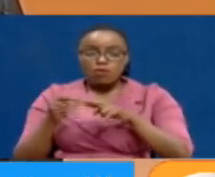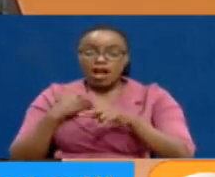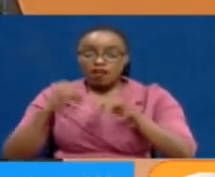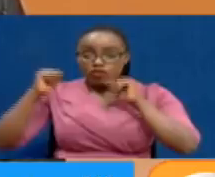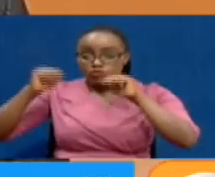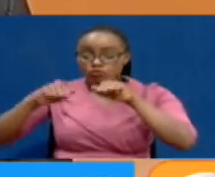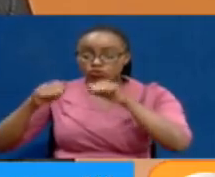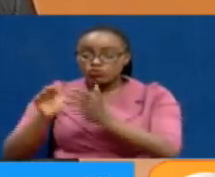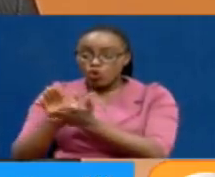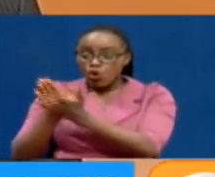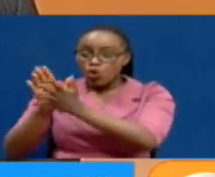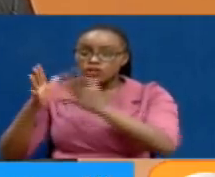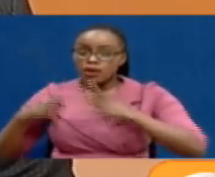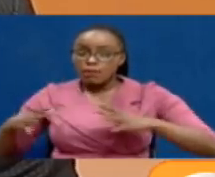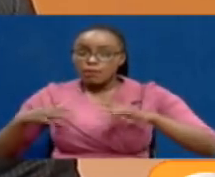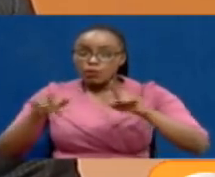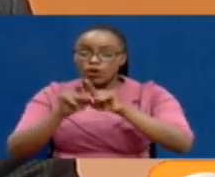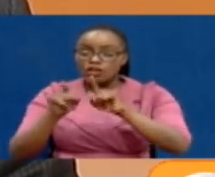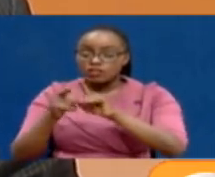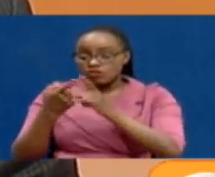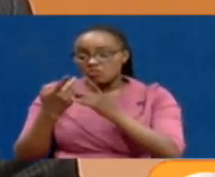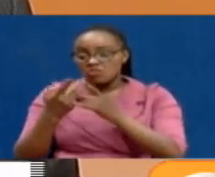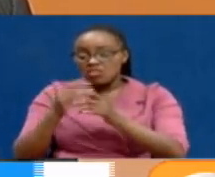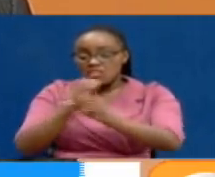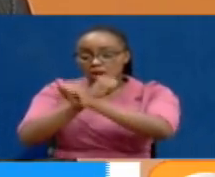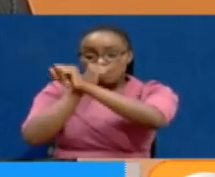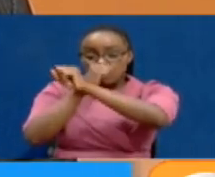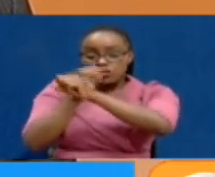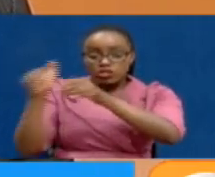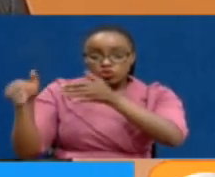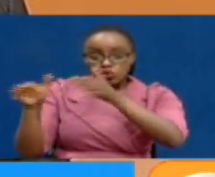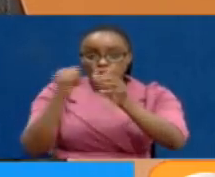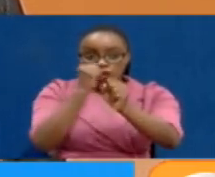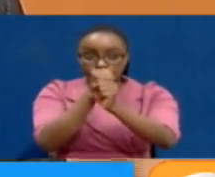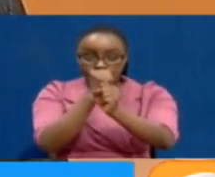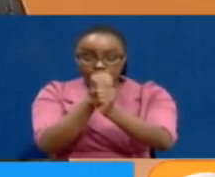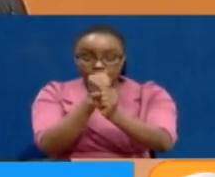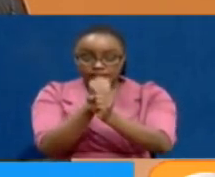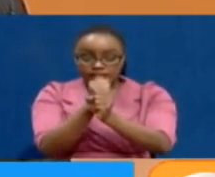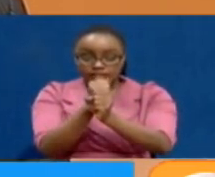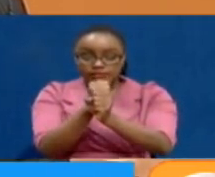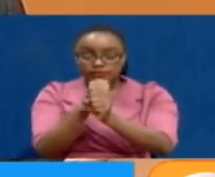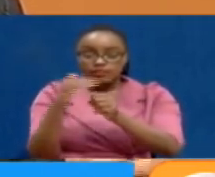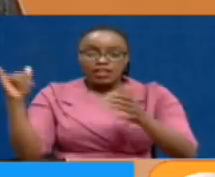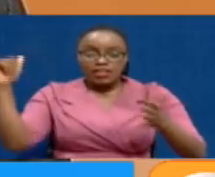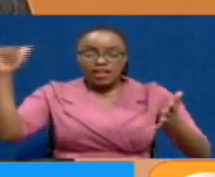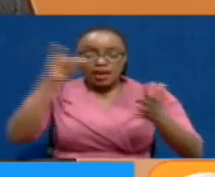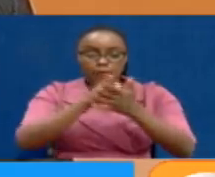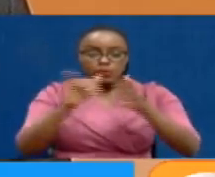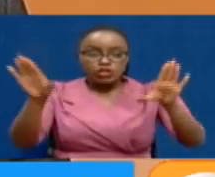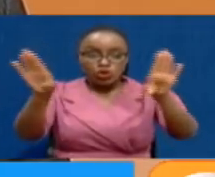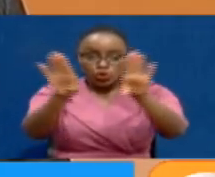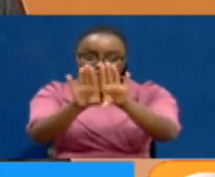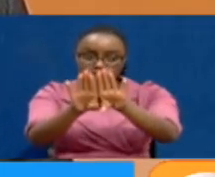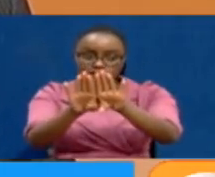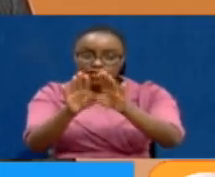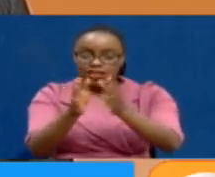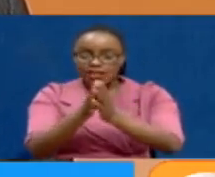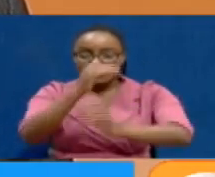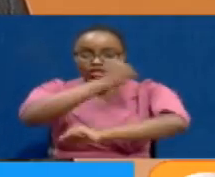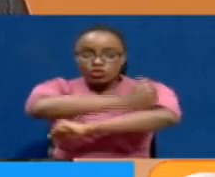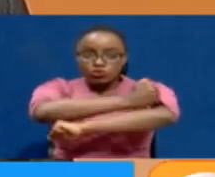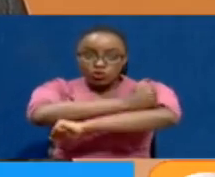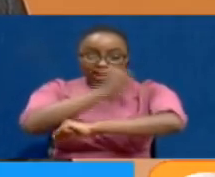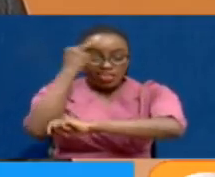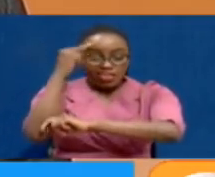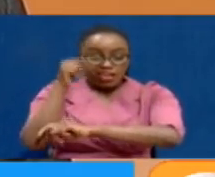can put people, and also the measures they took in terms of airport closures and the schools. I